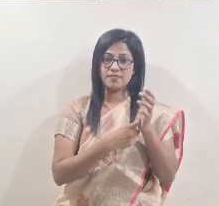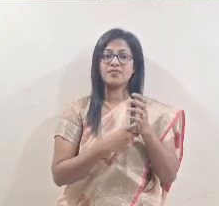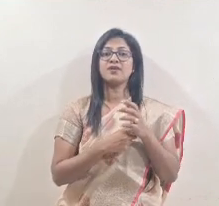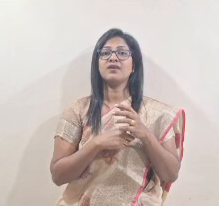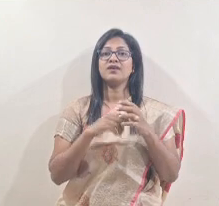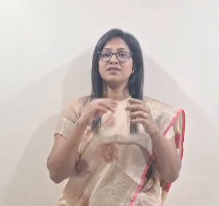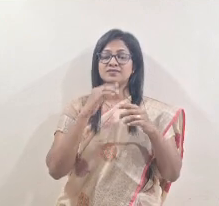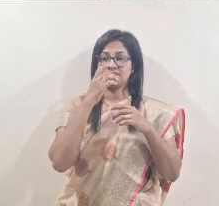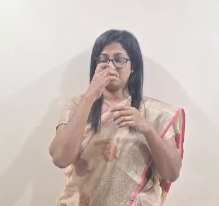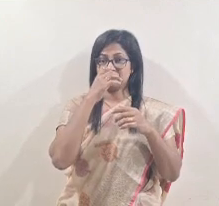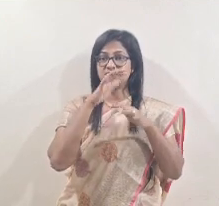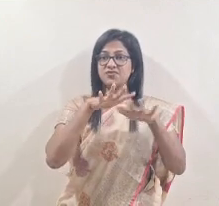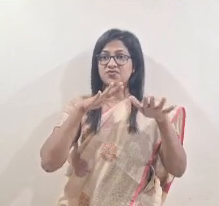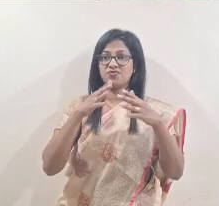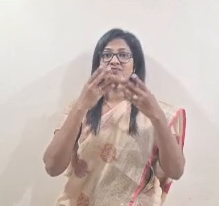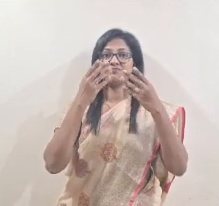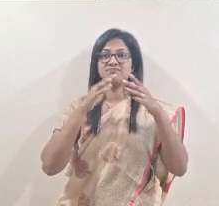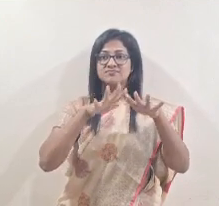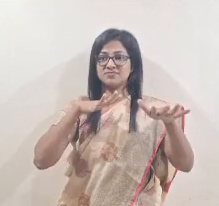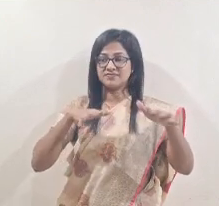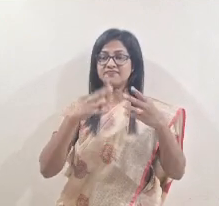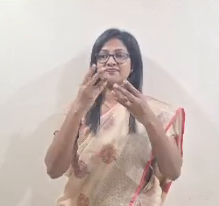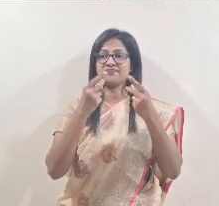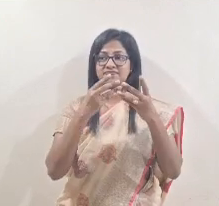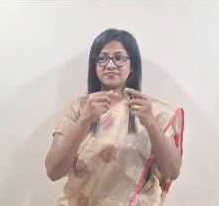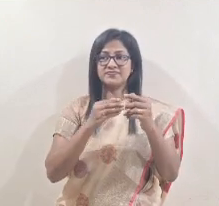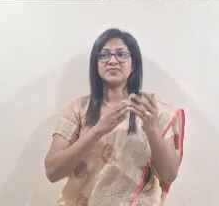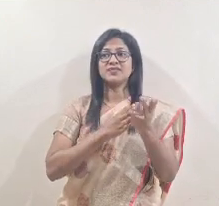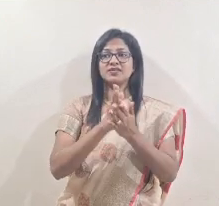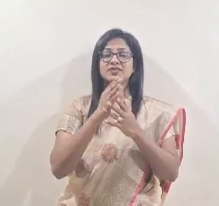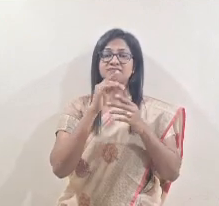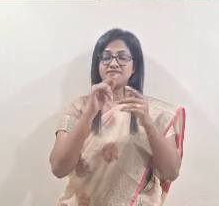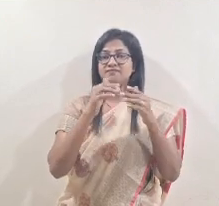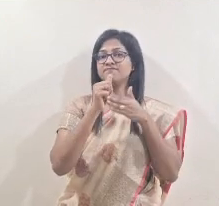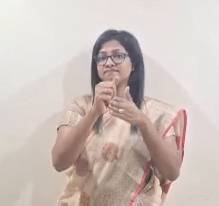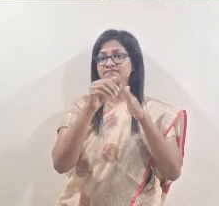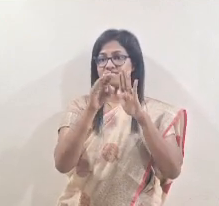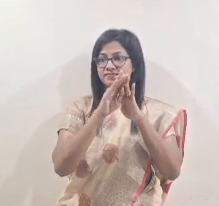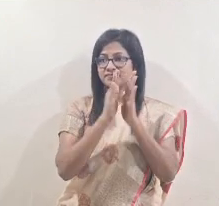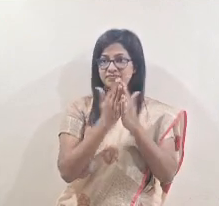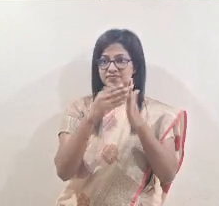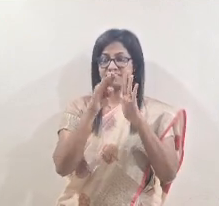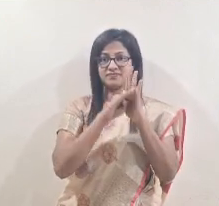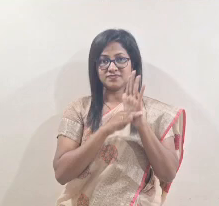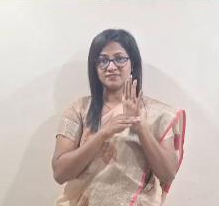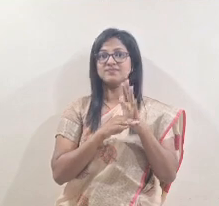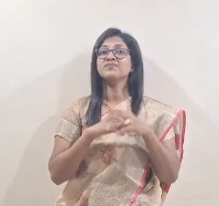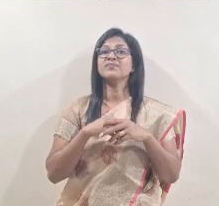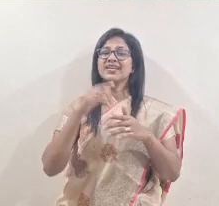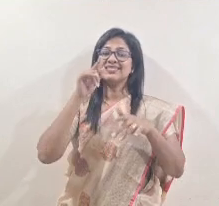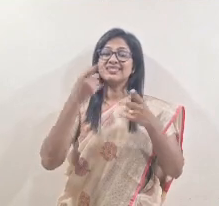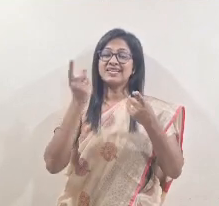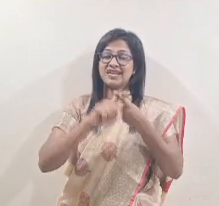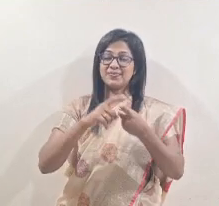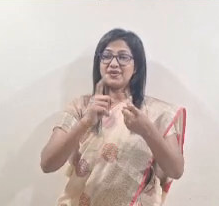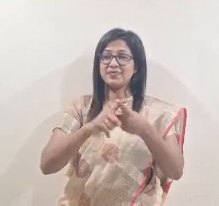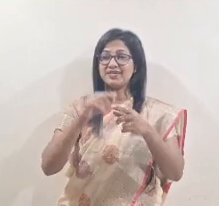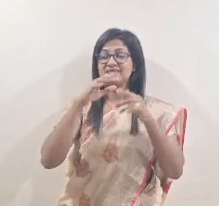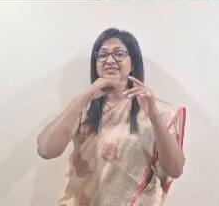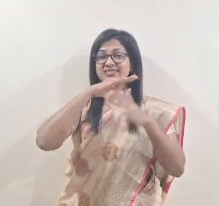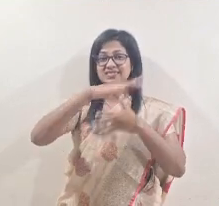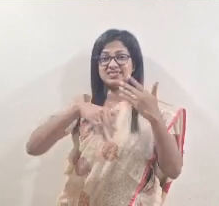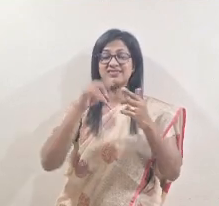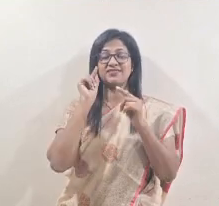to estimate the road traffic emissions, and the second is the emission inventory guidebook. And due to uncertainty in the emission